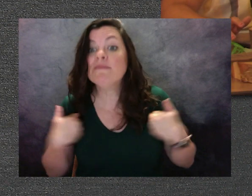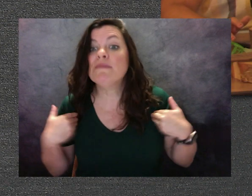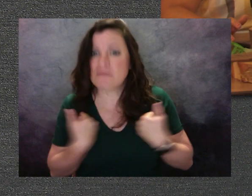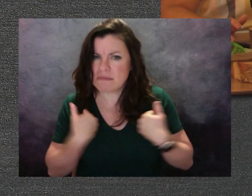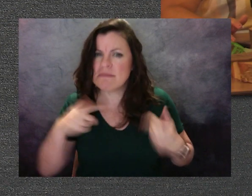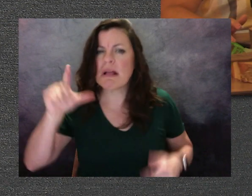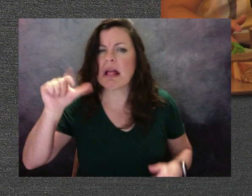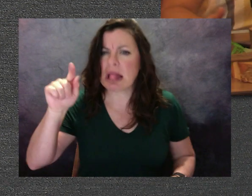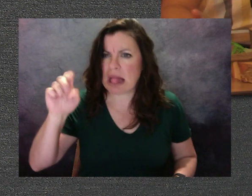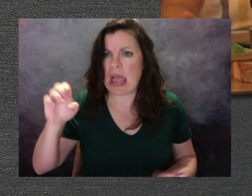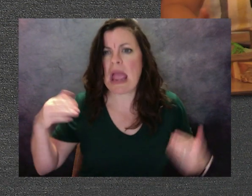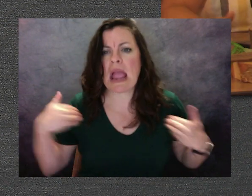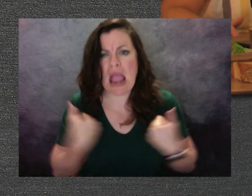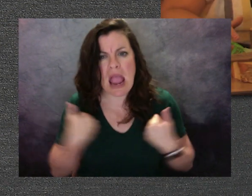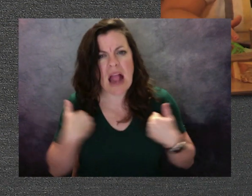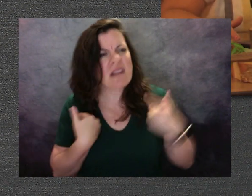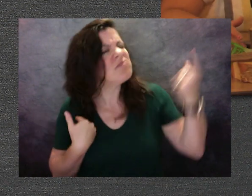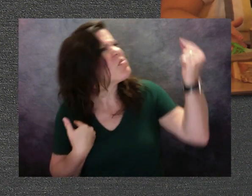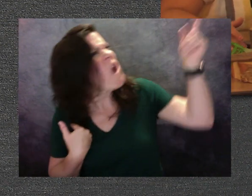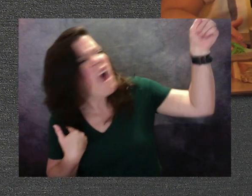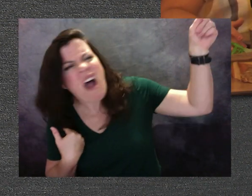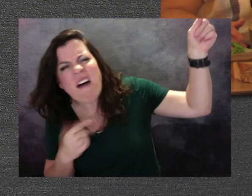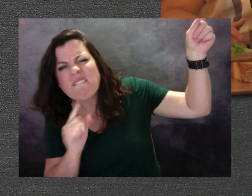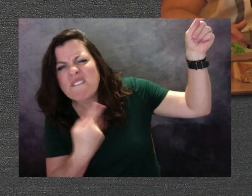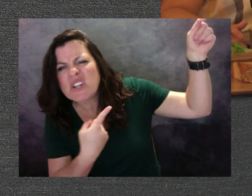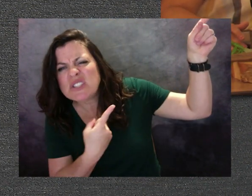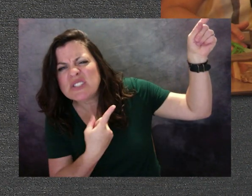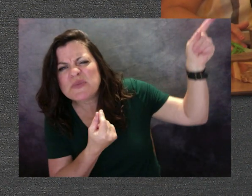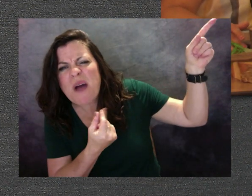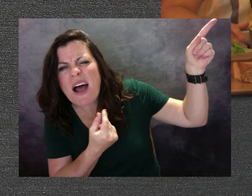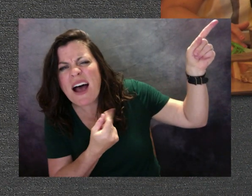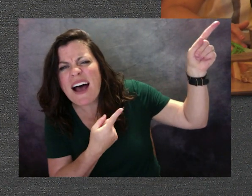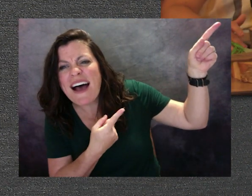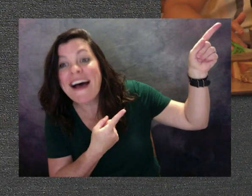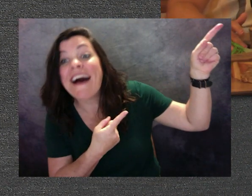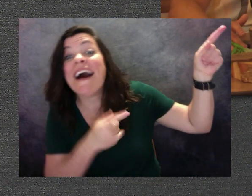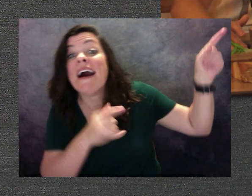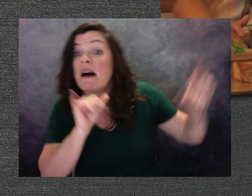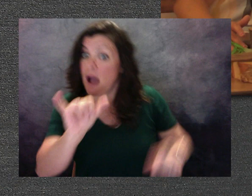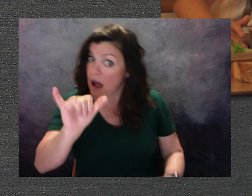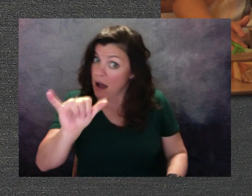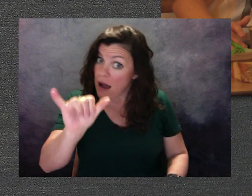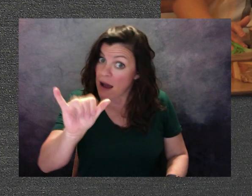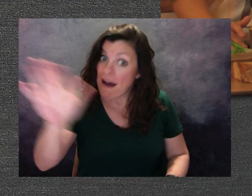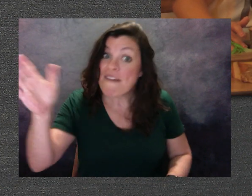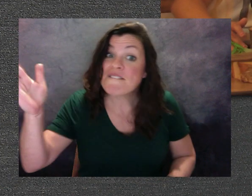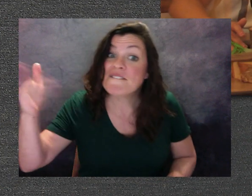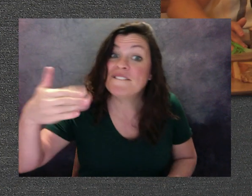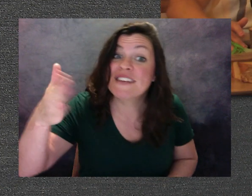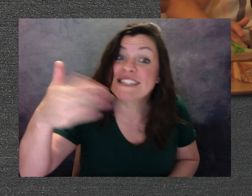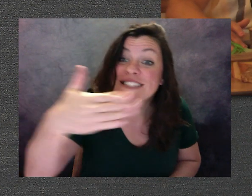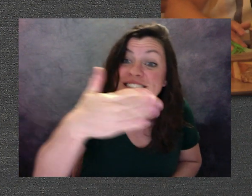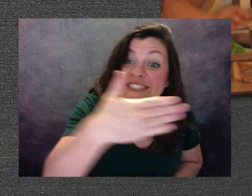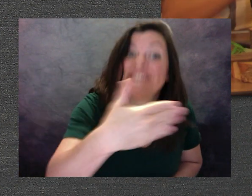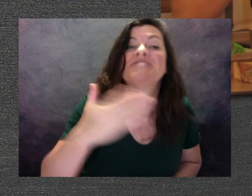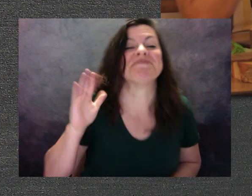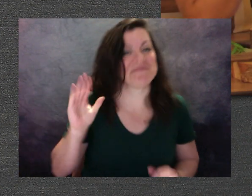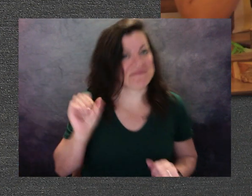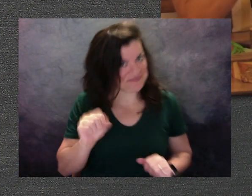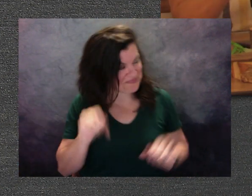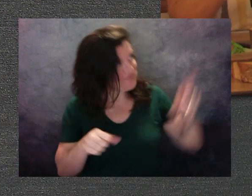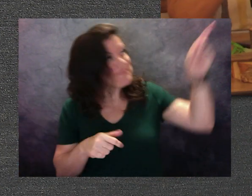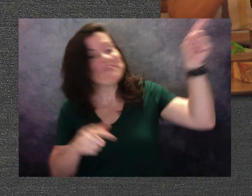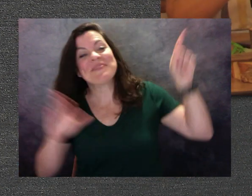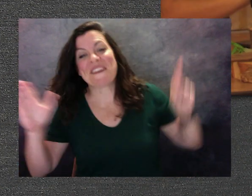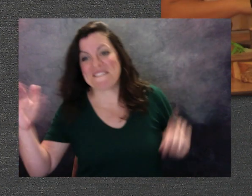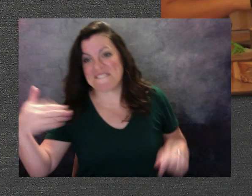that? Oh, it's a fish. So we have a fish. And then what's this animal right there? I'll